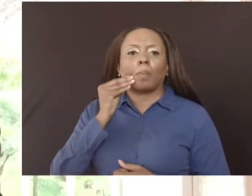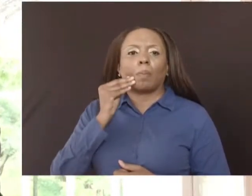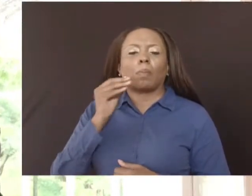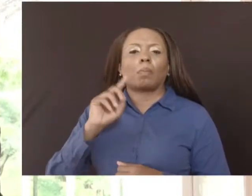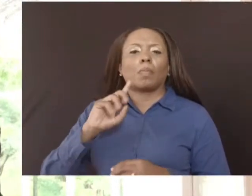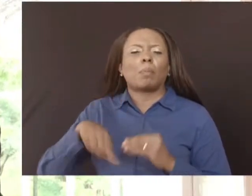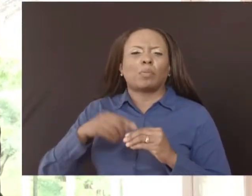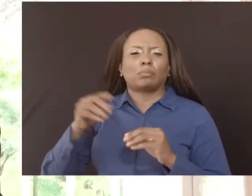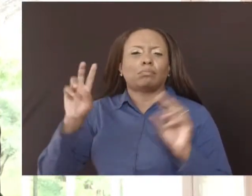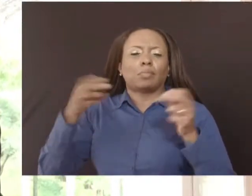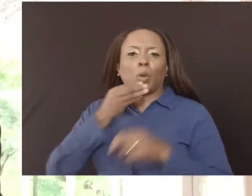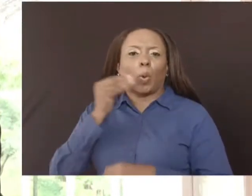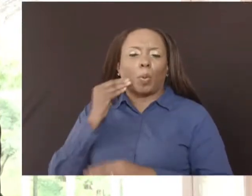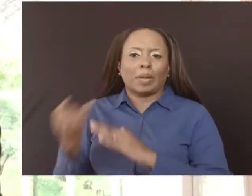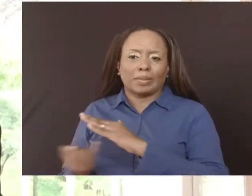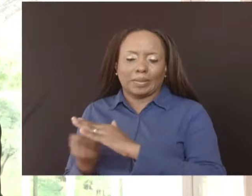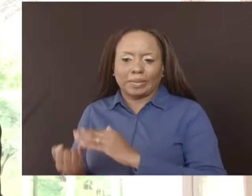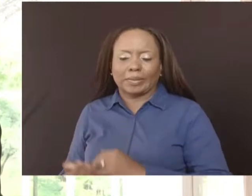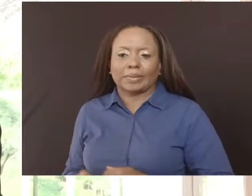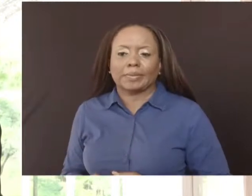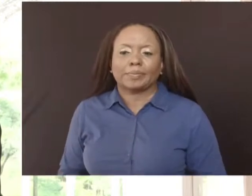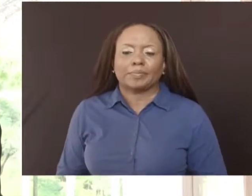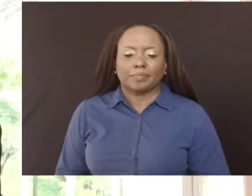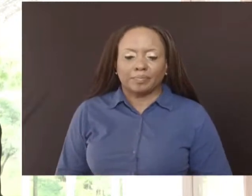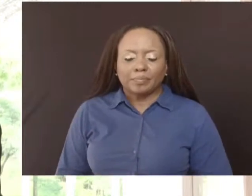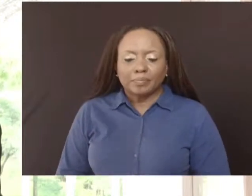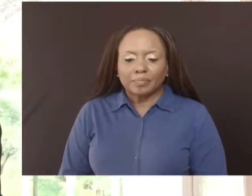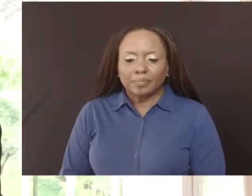says, I have been told